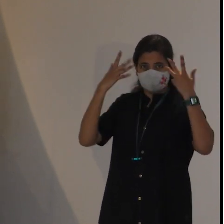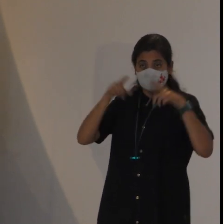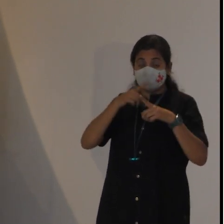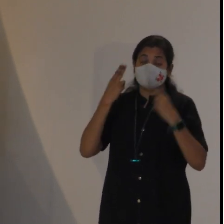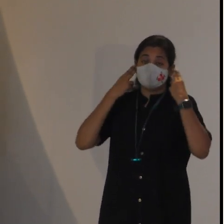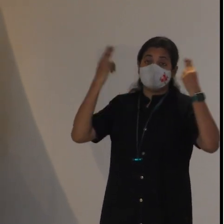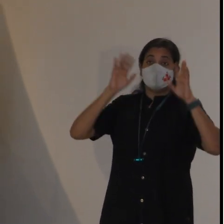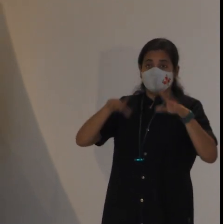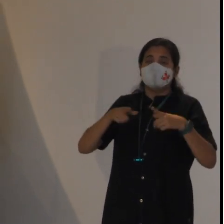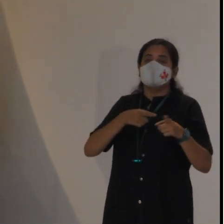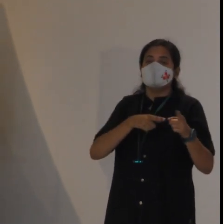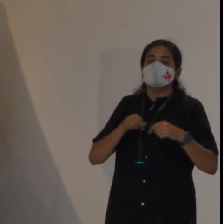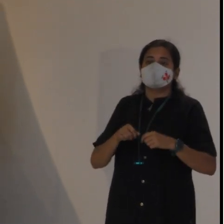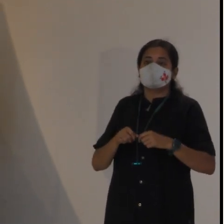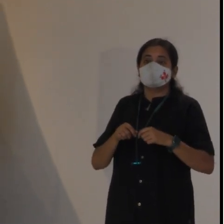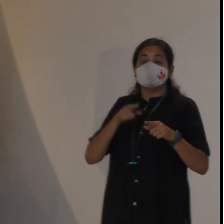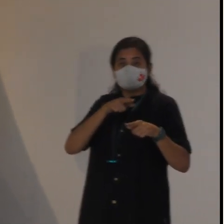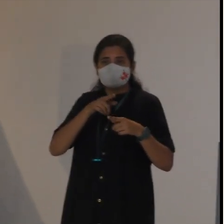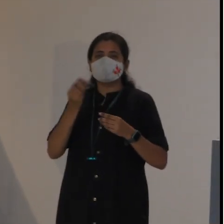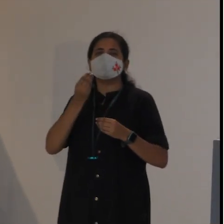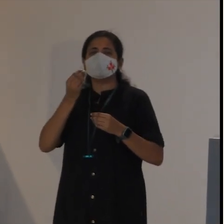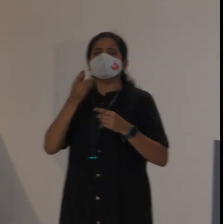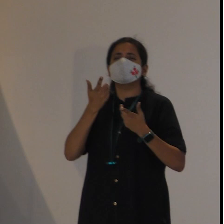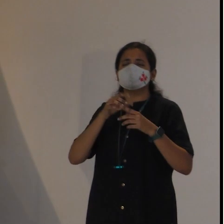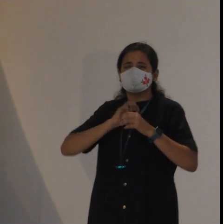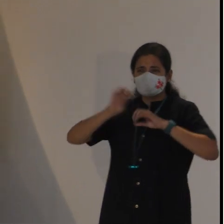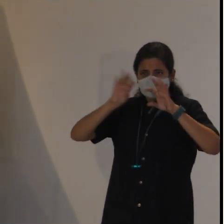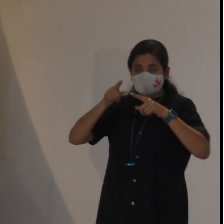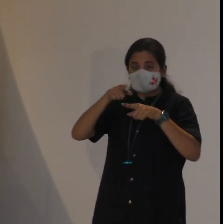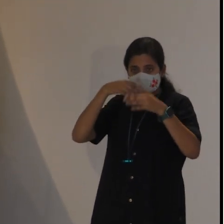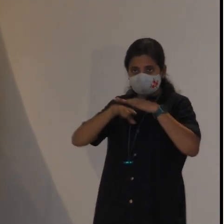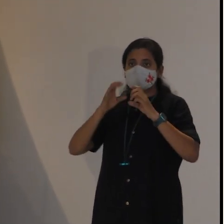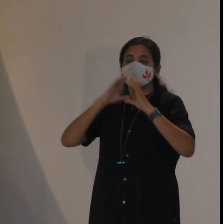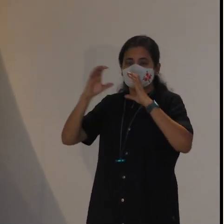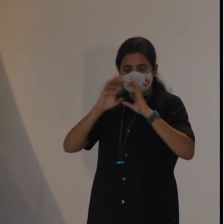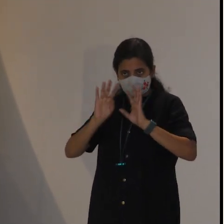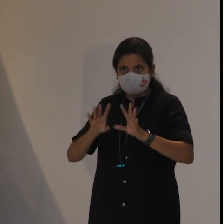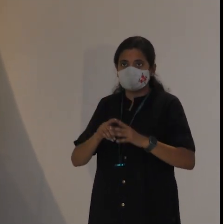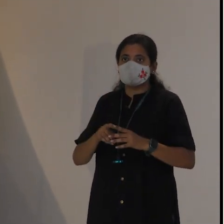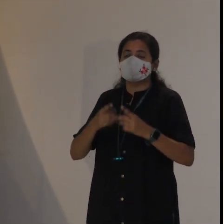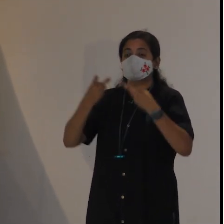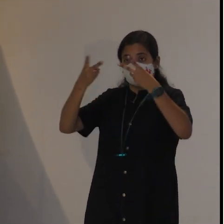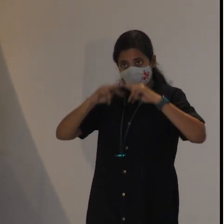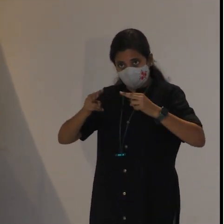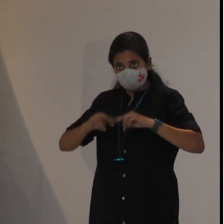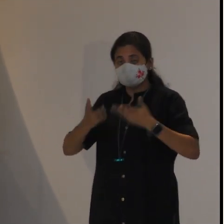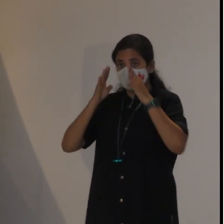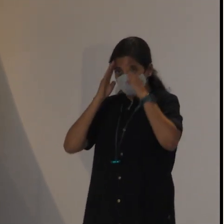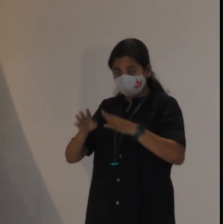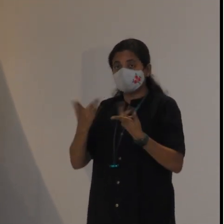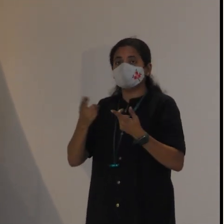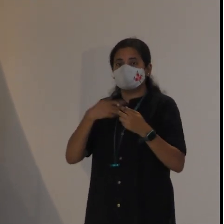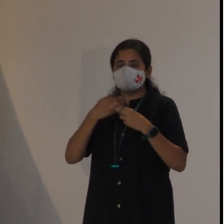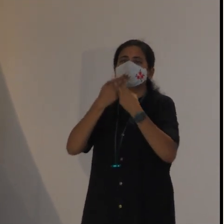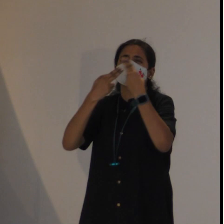popular form. Unlike a lot of other podcasts which are conversational, our podcasts are narrative. They focus on one person telling